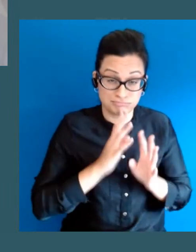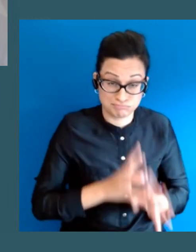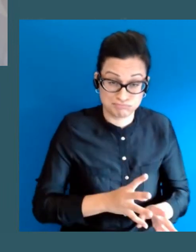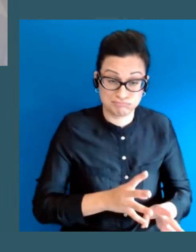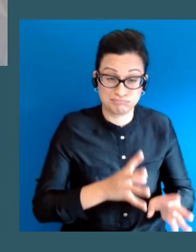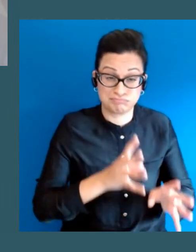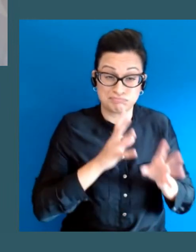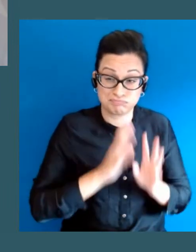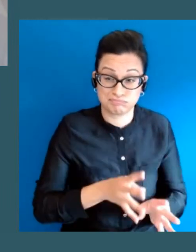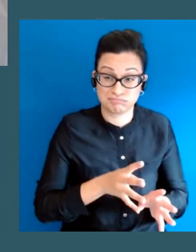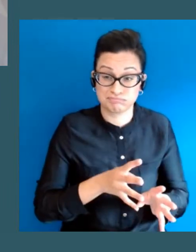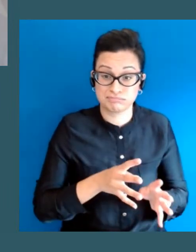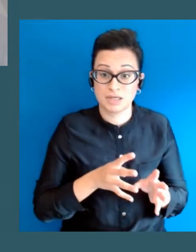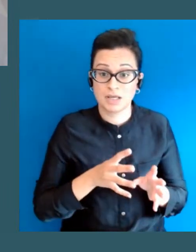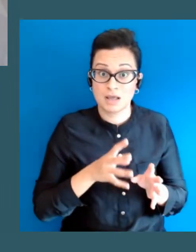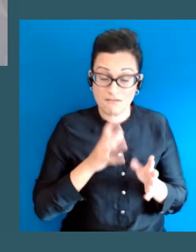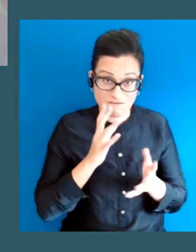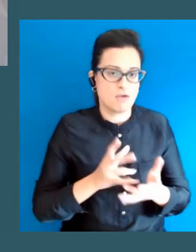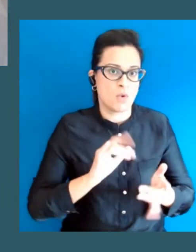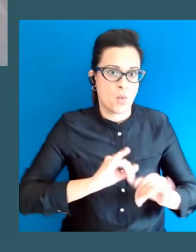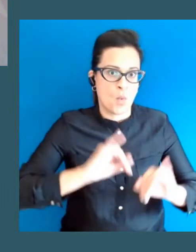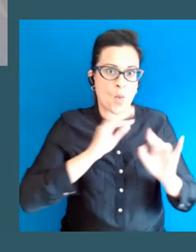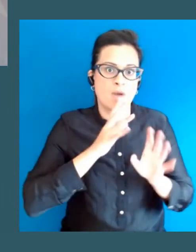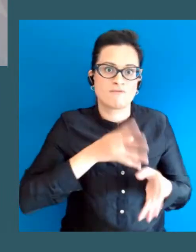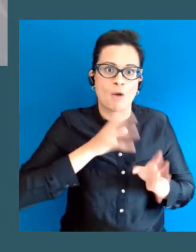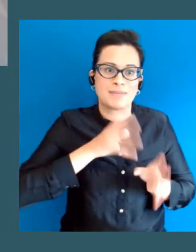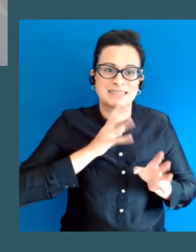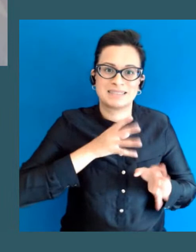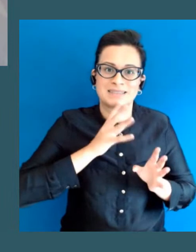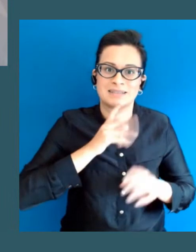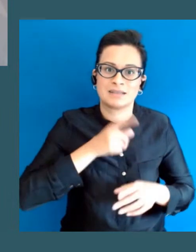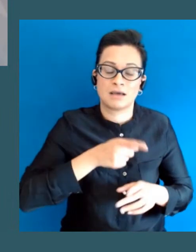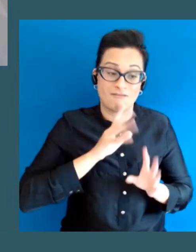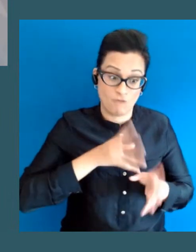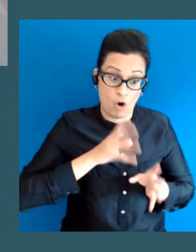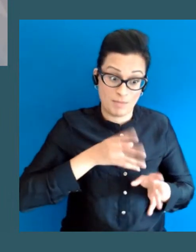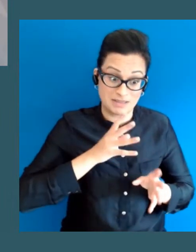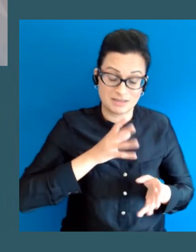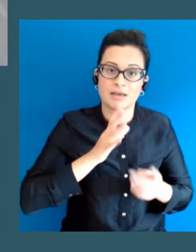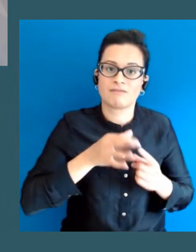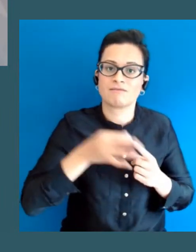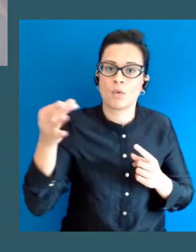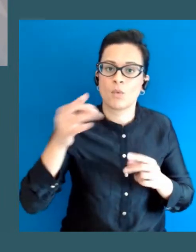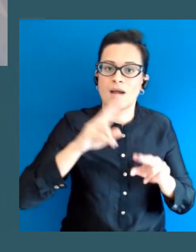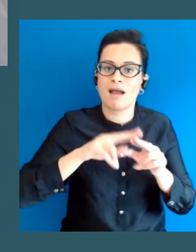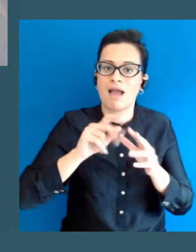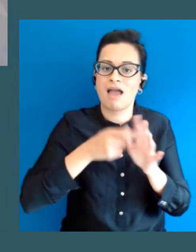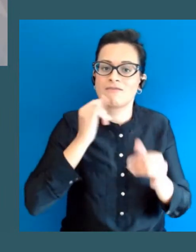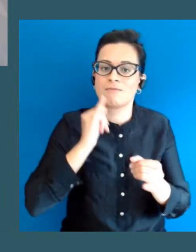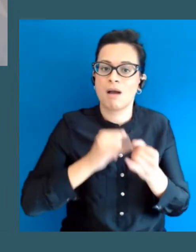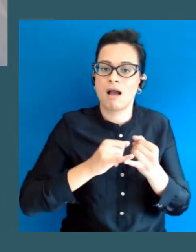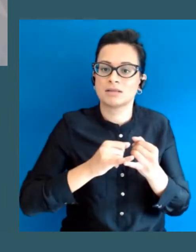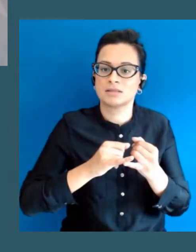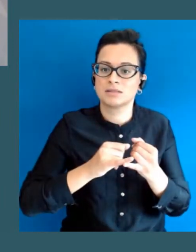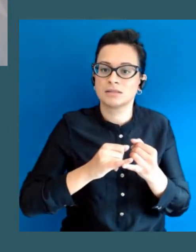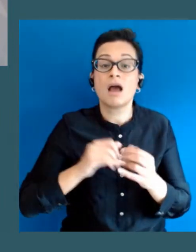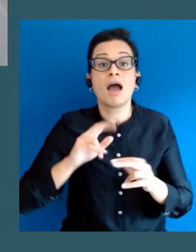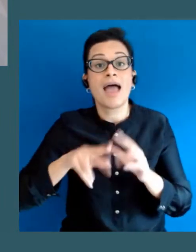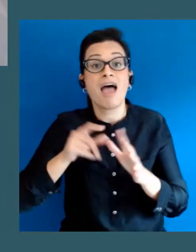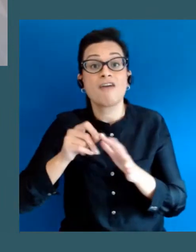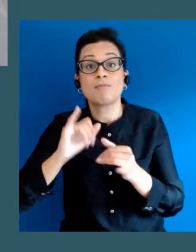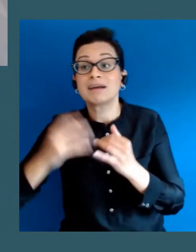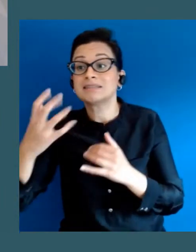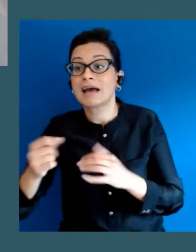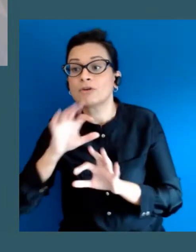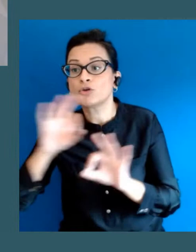vomiting. It's quite severe vomiting. And vomiting is a definite feature of FPIES. So you can't have FPIES without vomiting. And